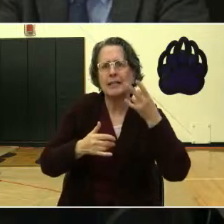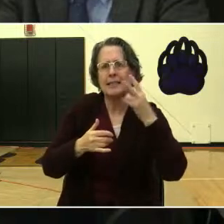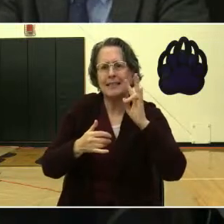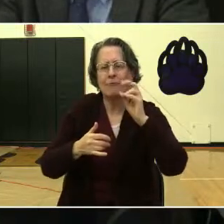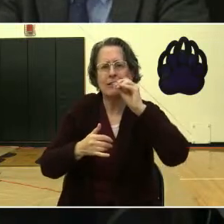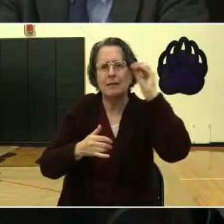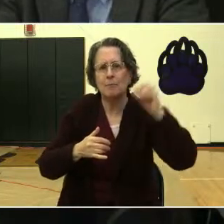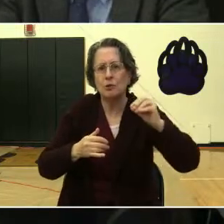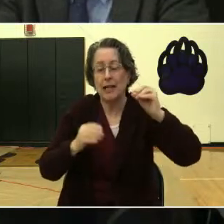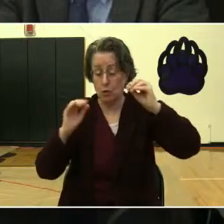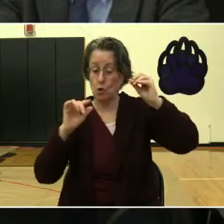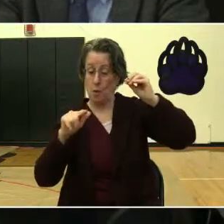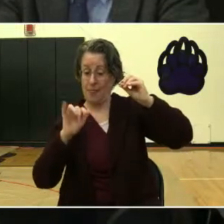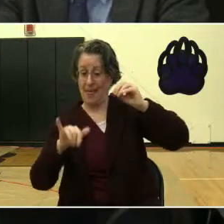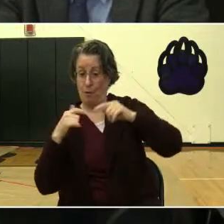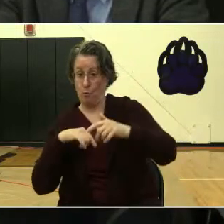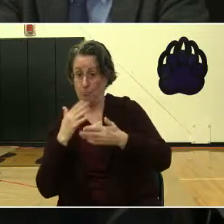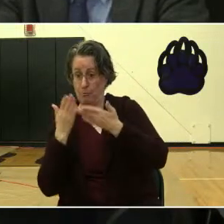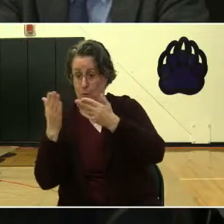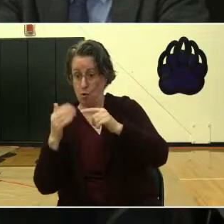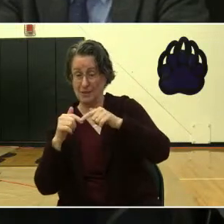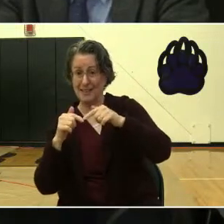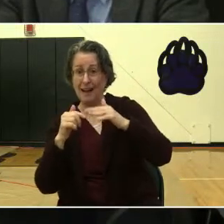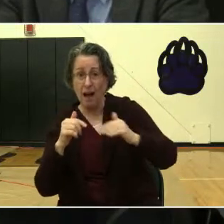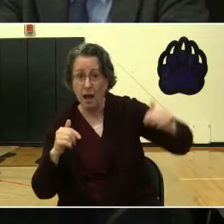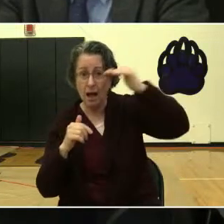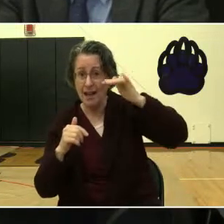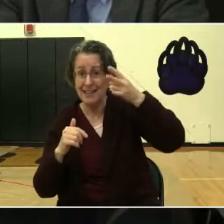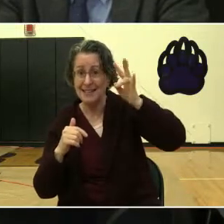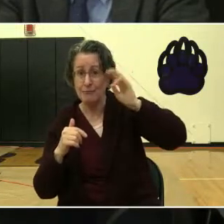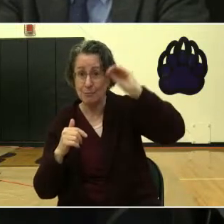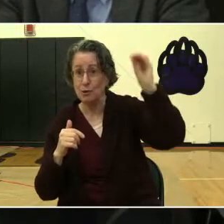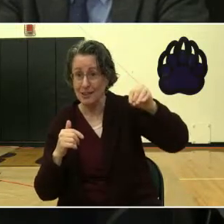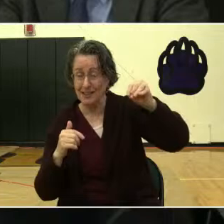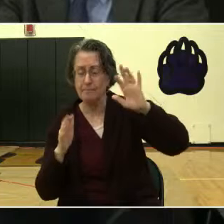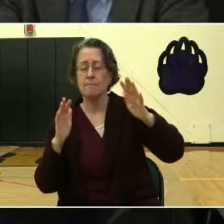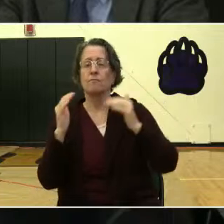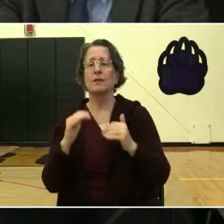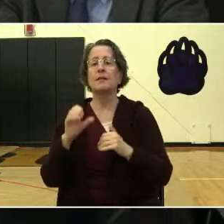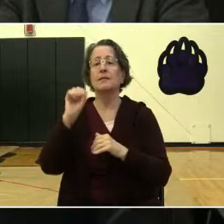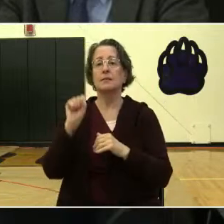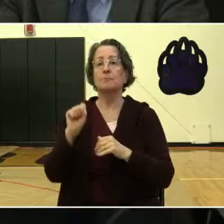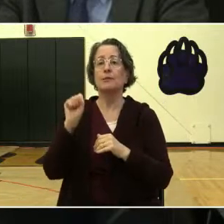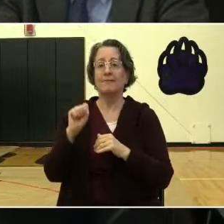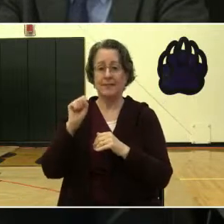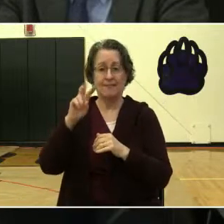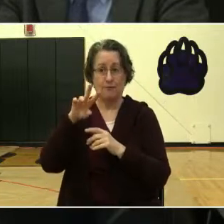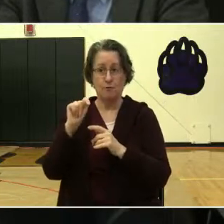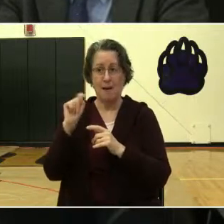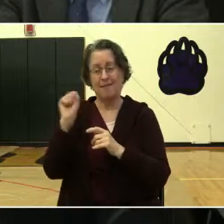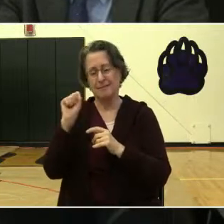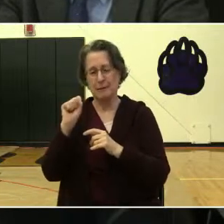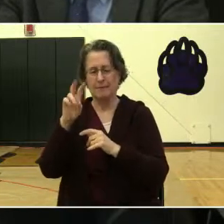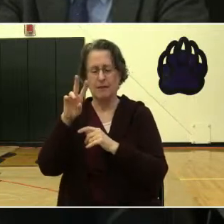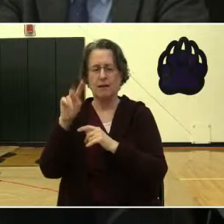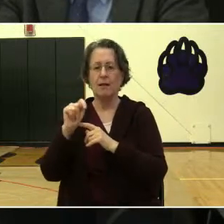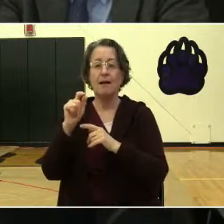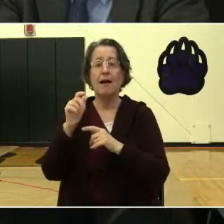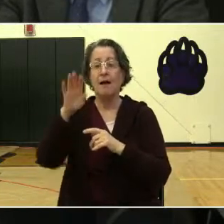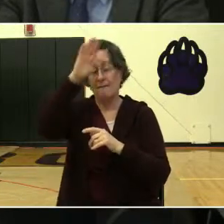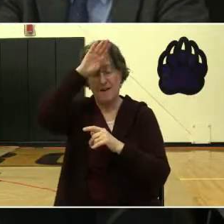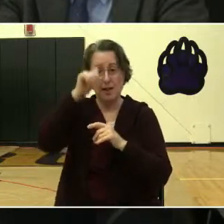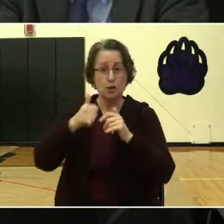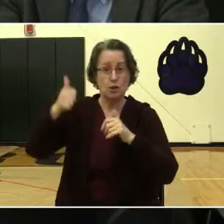proposing uh in uh uh Springfield Vermont the fire chief is paid 34% more than the